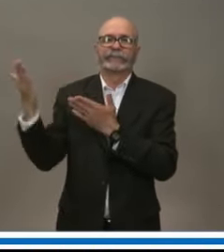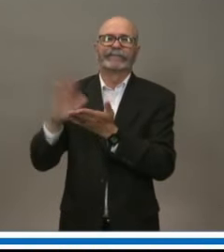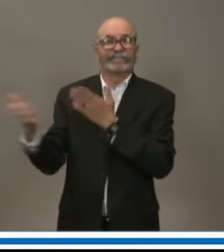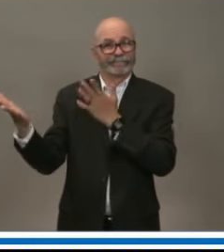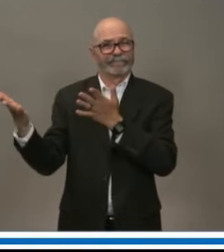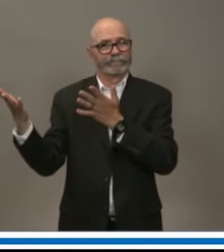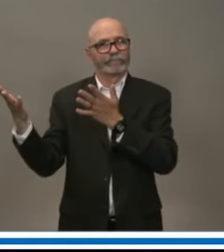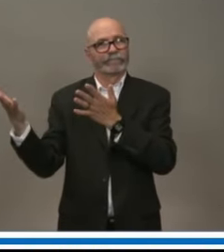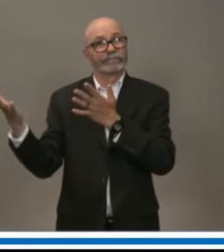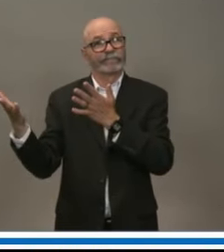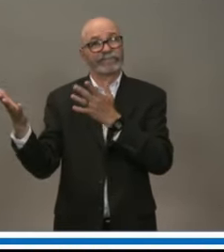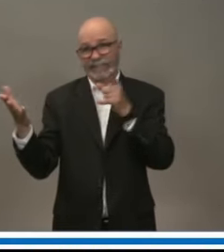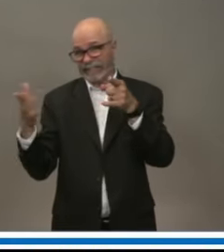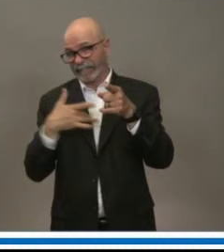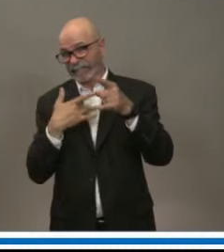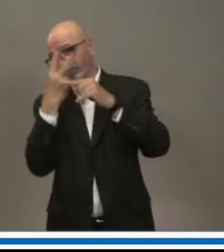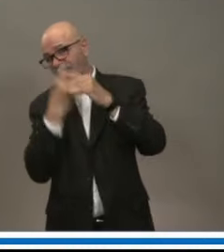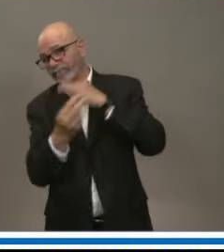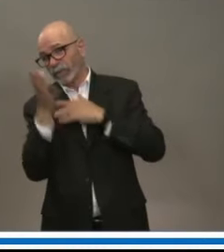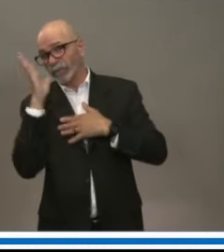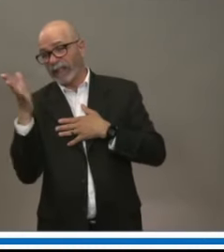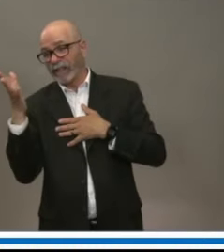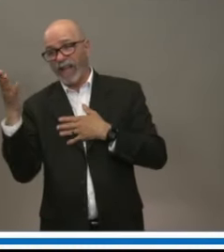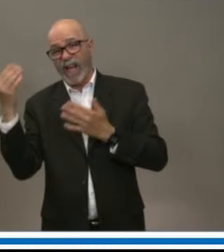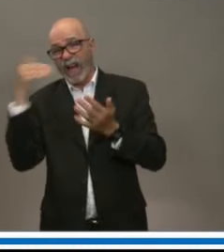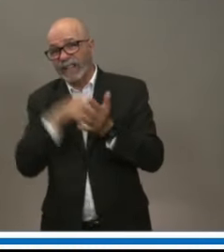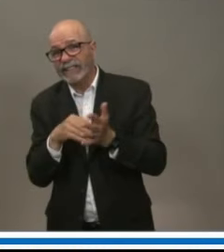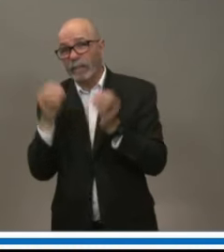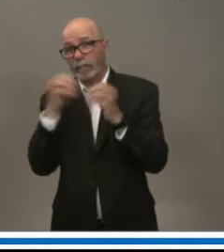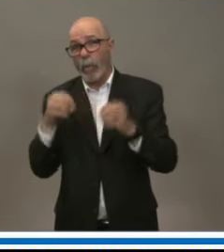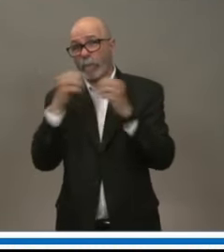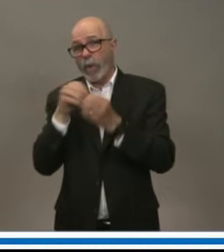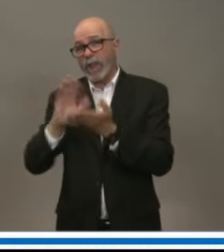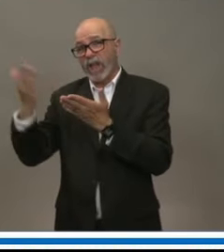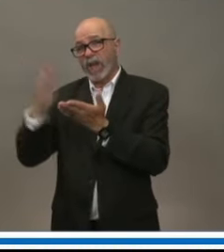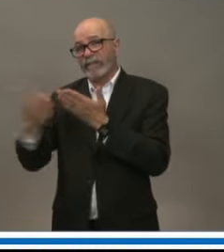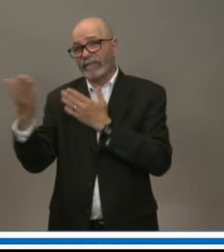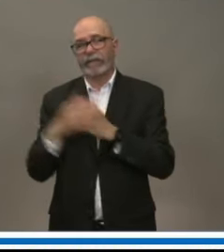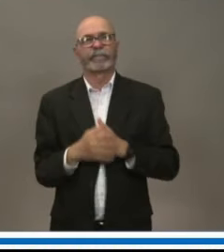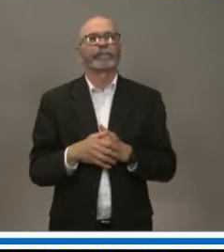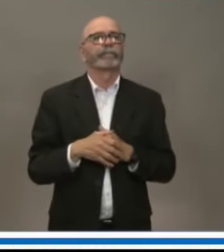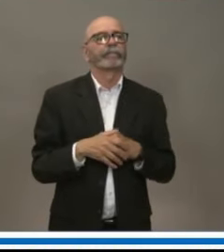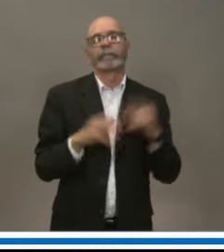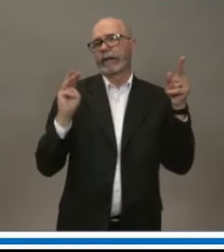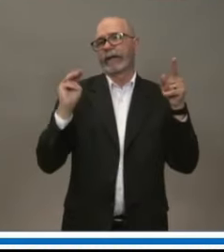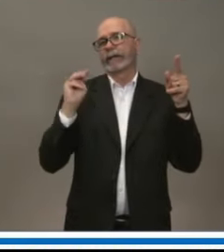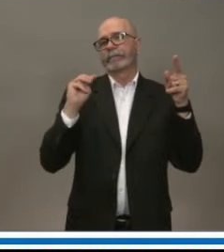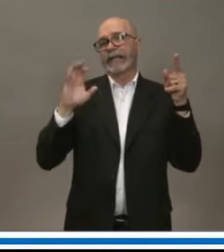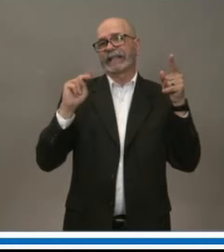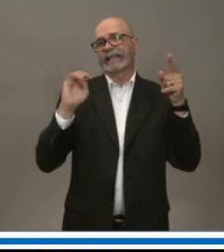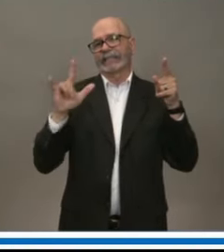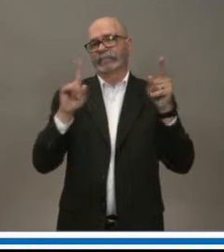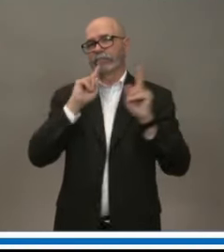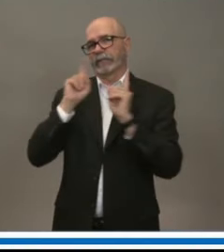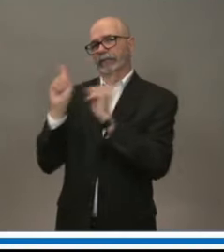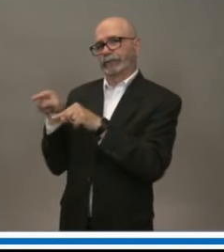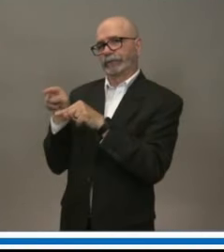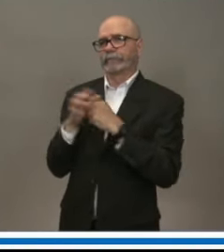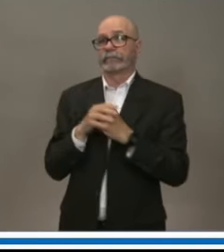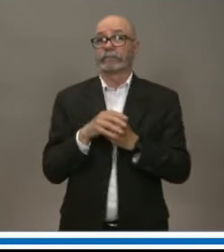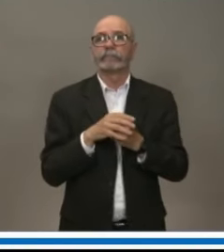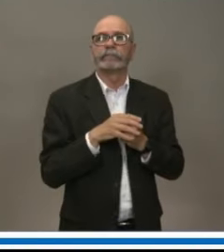public service workers? Well, we don't see that that'll be required at this time. Obviously, we'll continue to look at it. We've called some of those seasonal